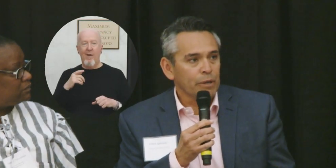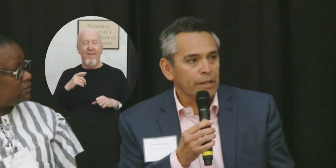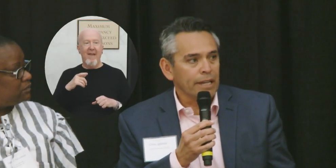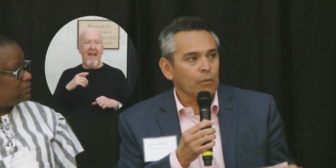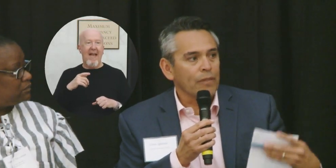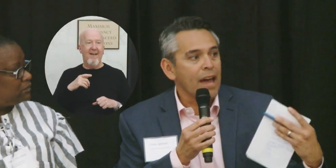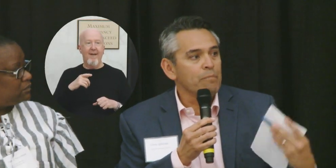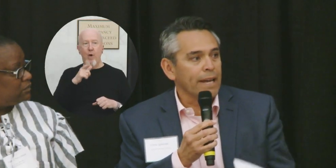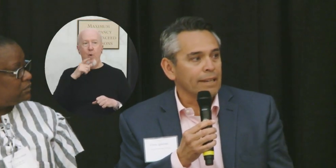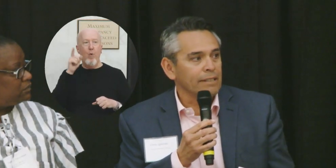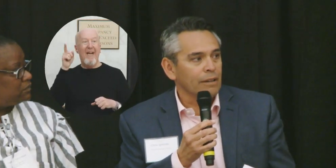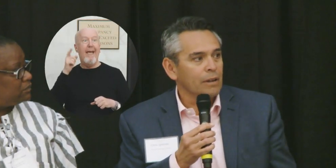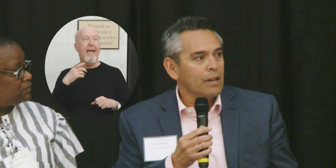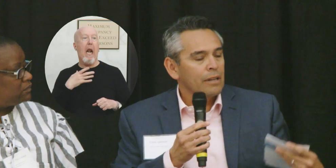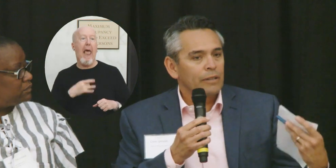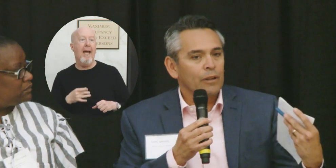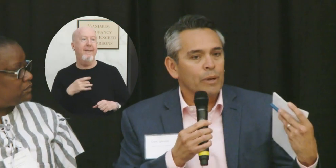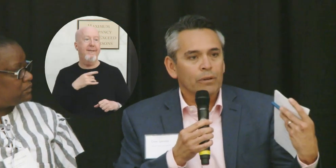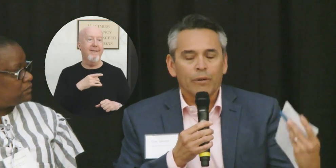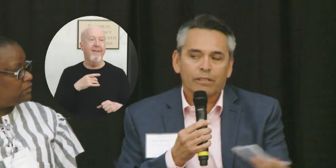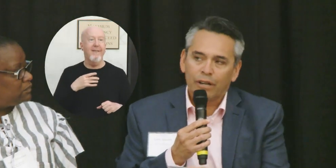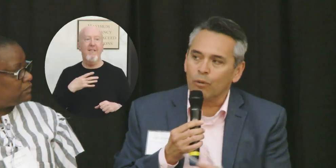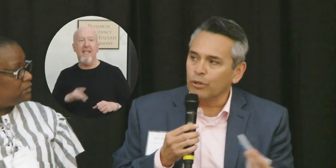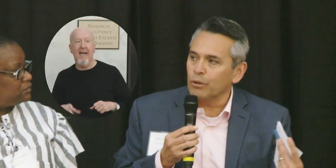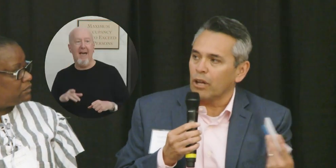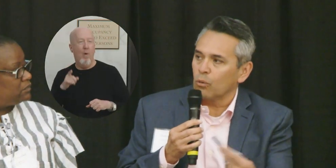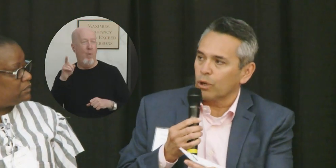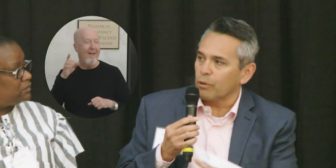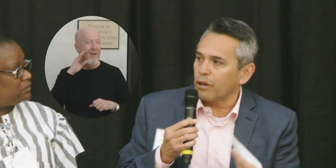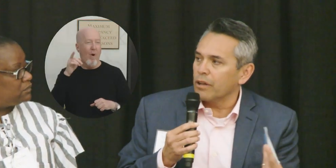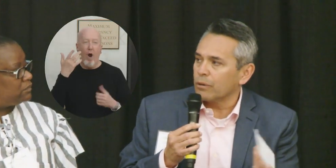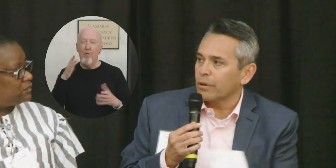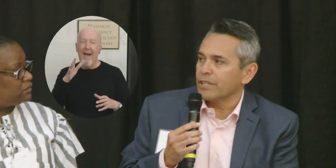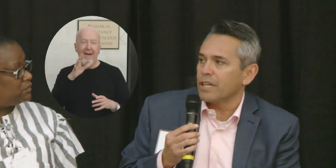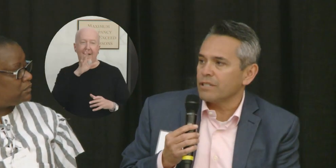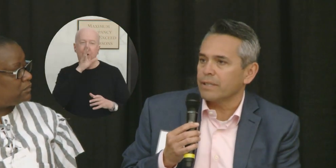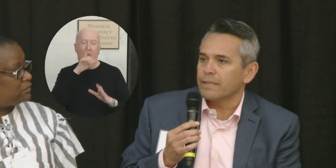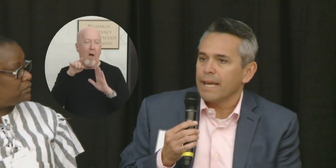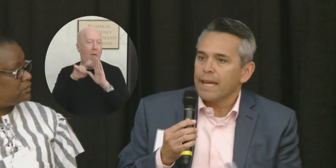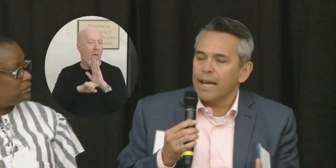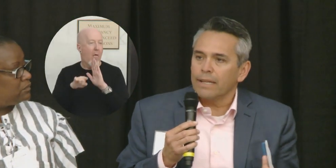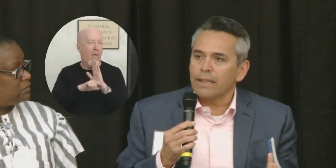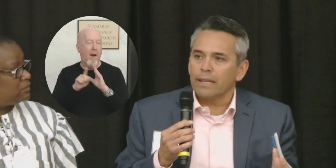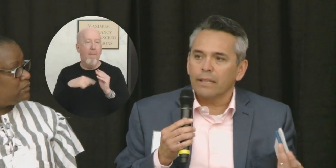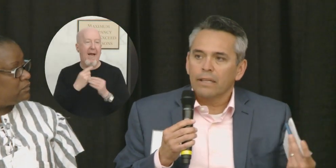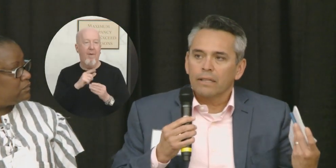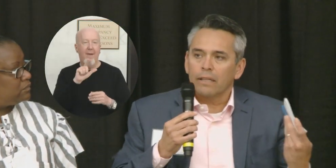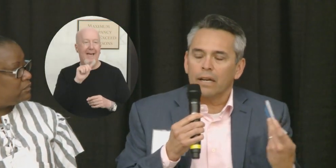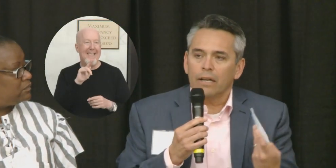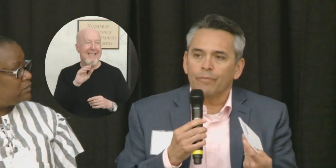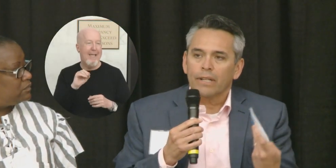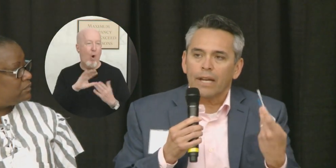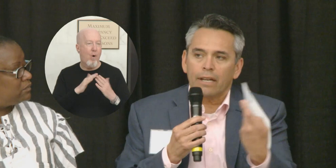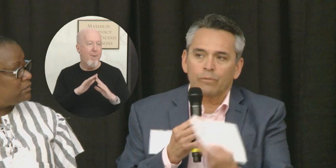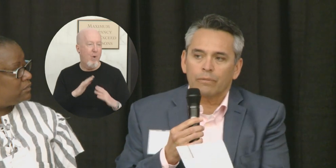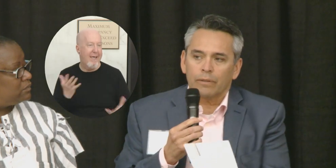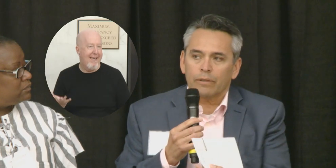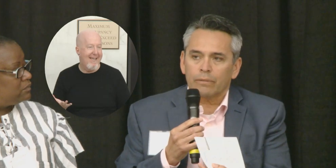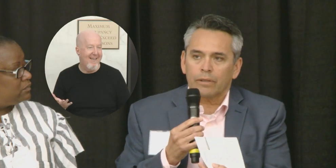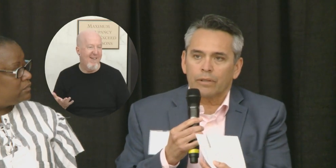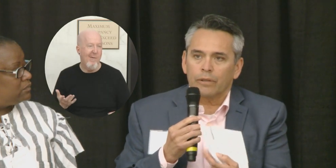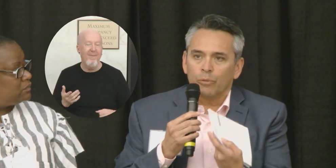Latino community and what that meant. So, you know, we were already starting to do a lot of work with our other organizations. And I think